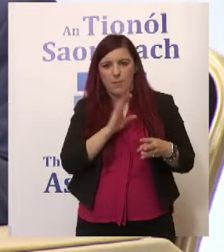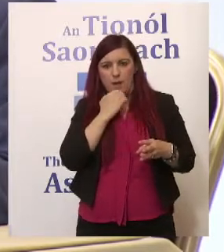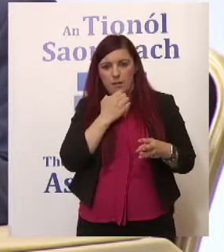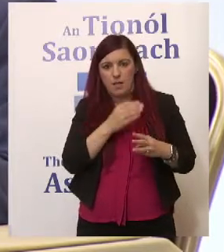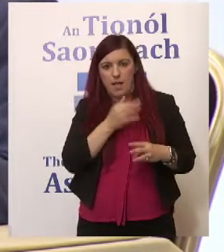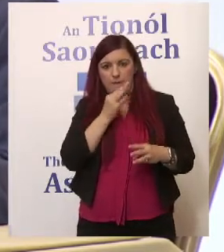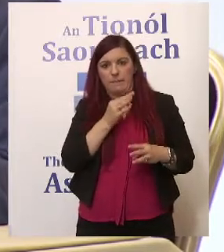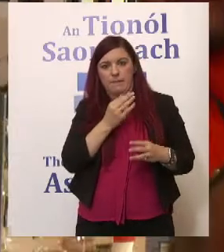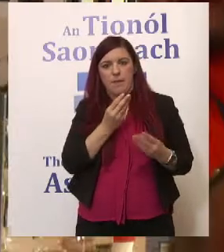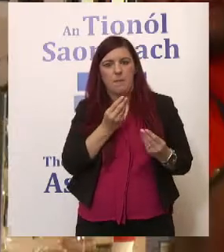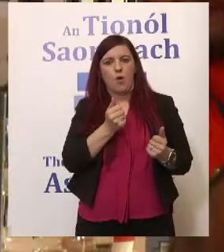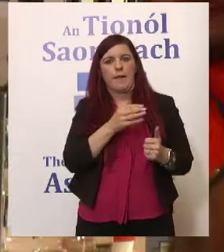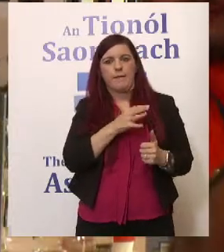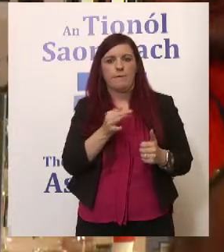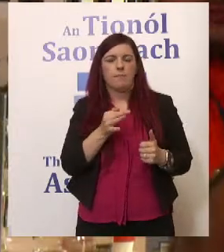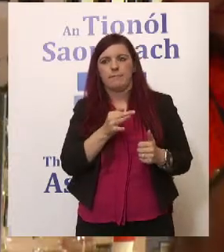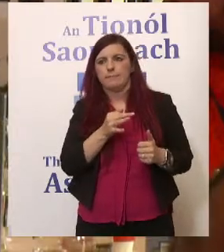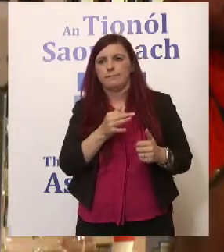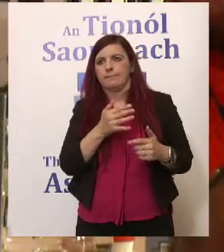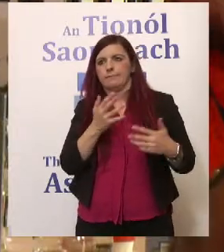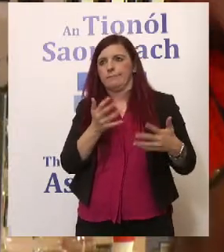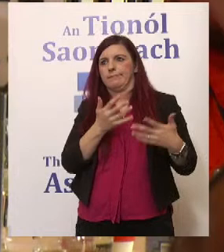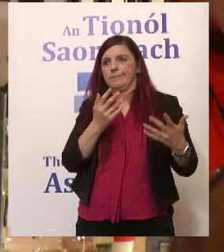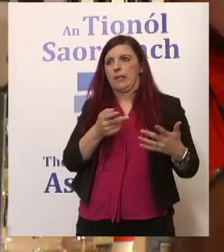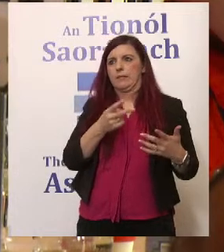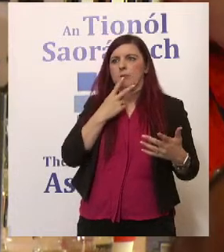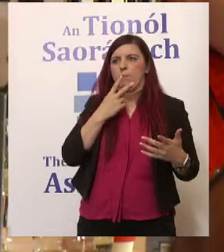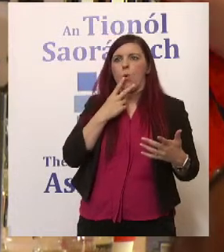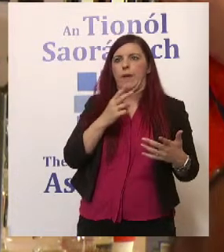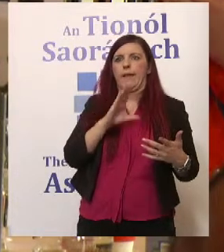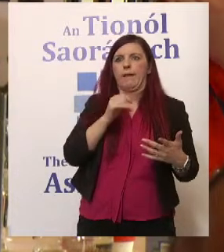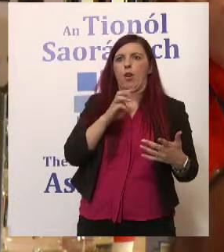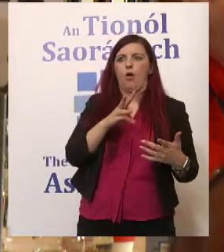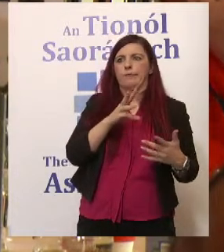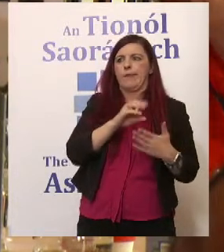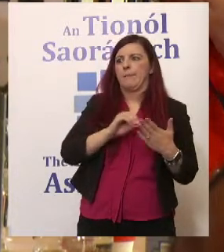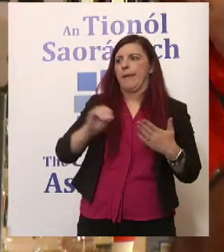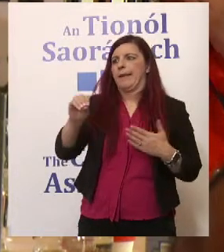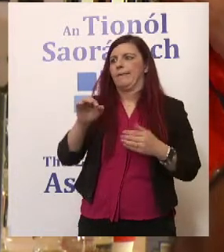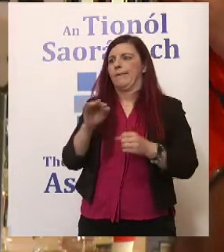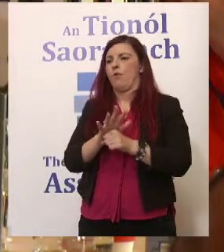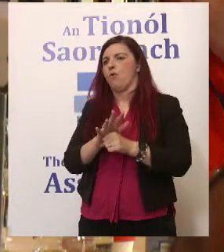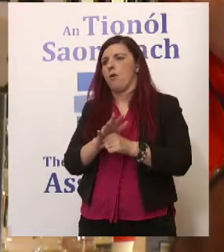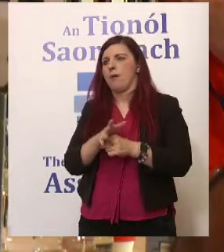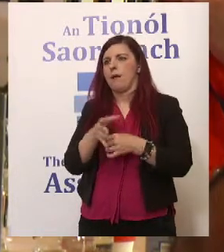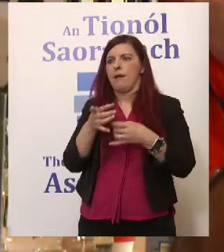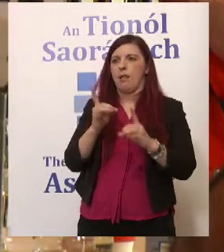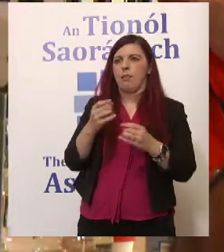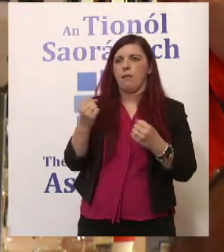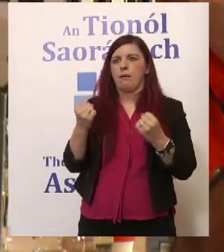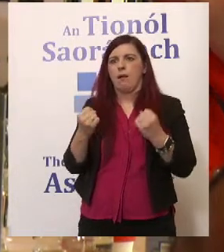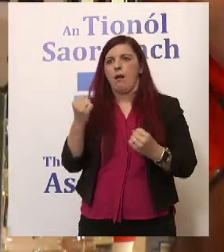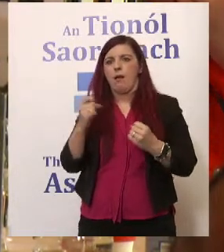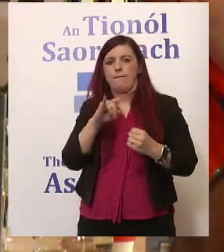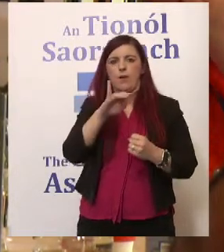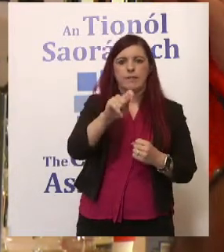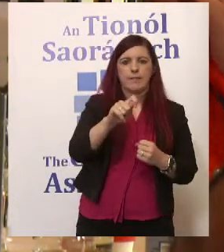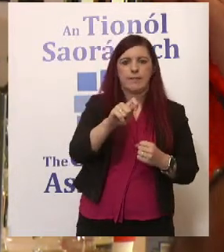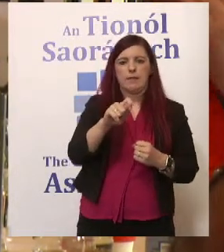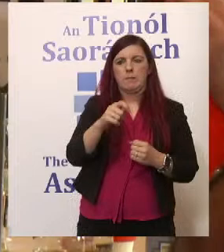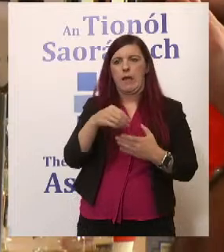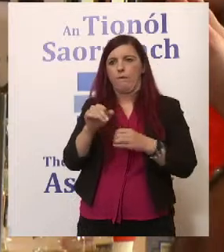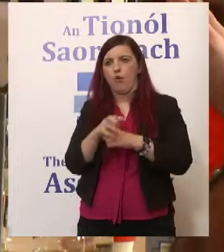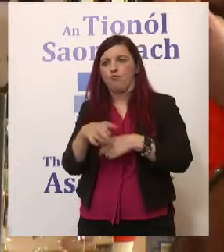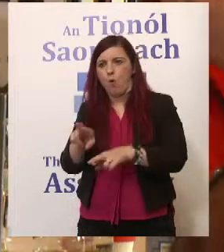from smoking all went, towards health, or car, petrol and VRT all went to roads and